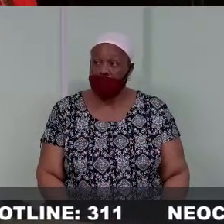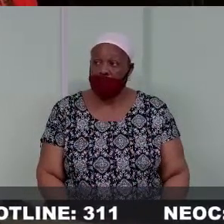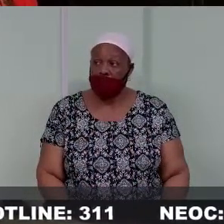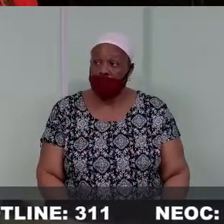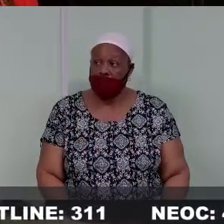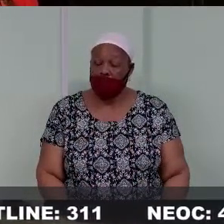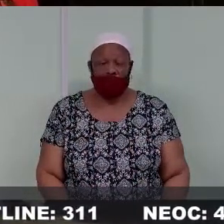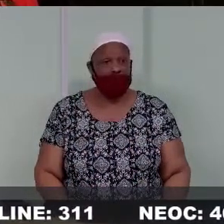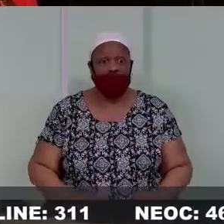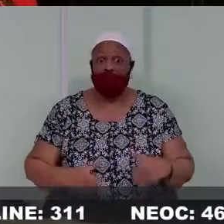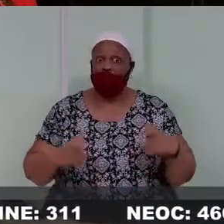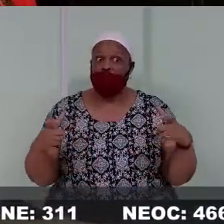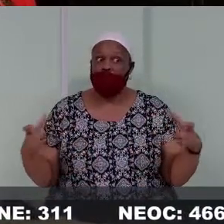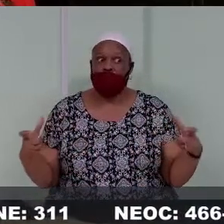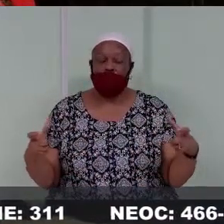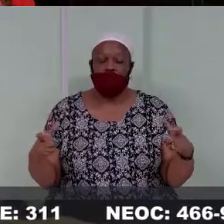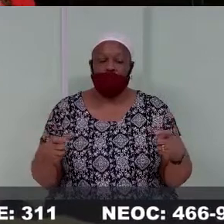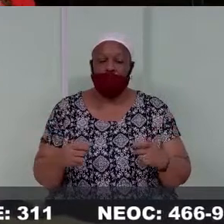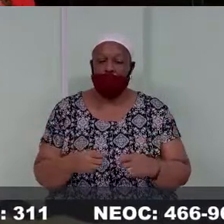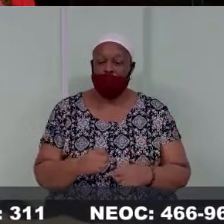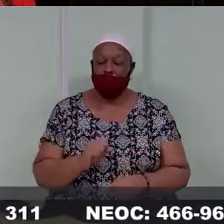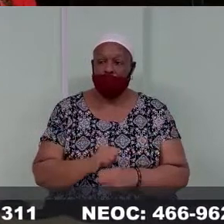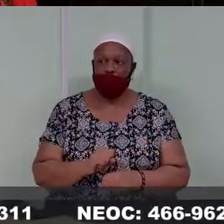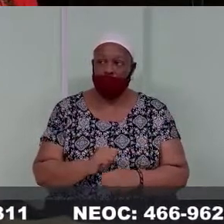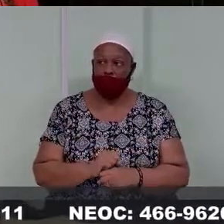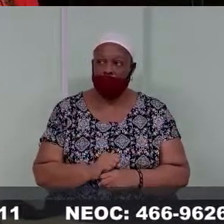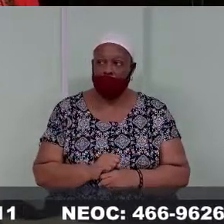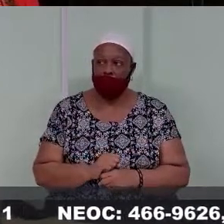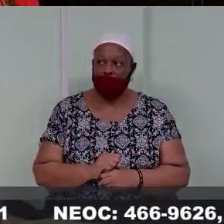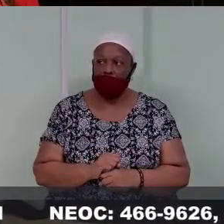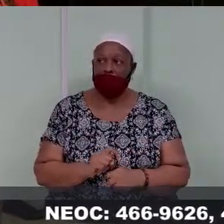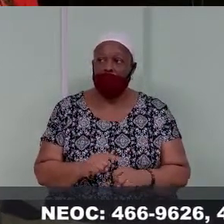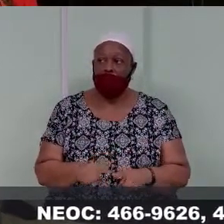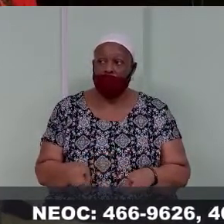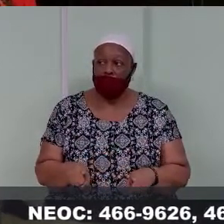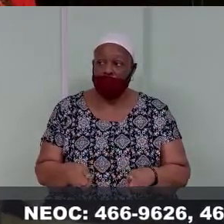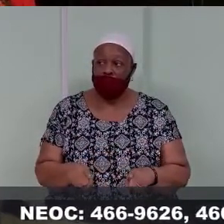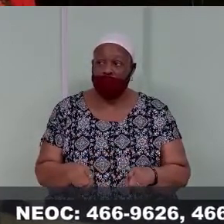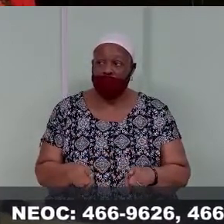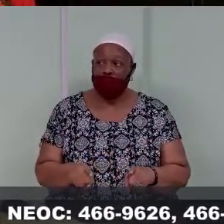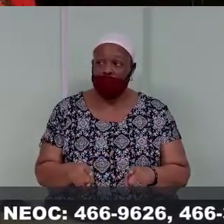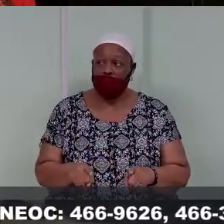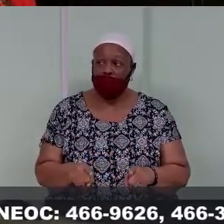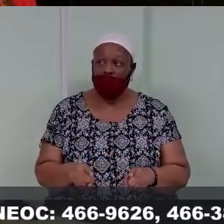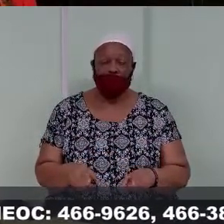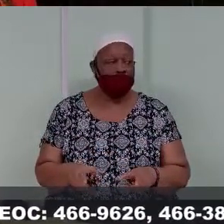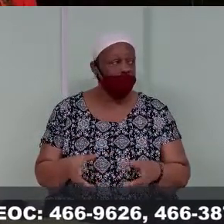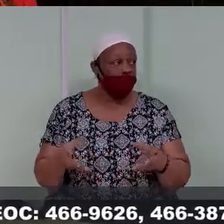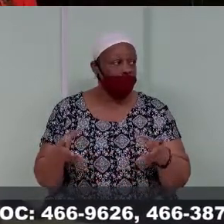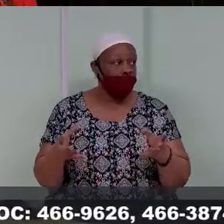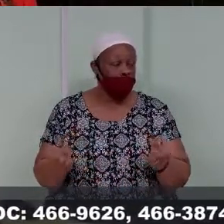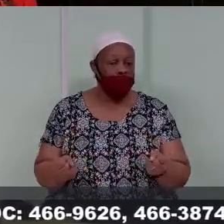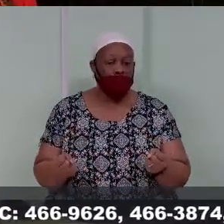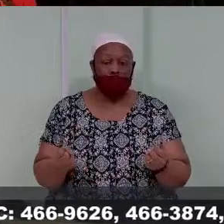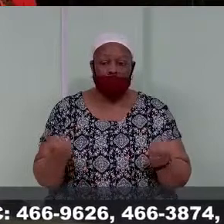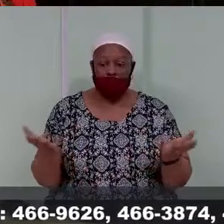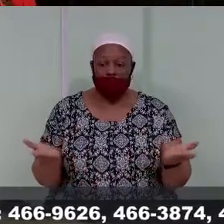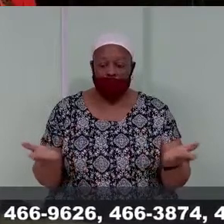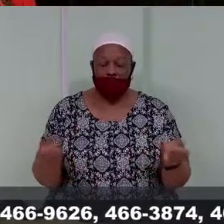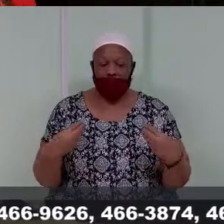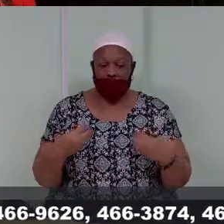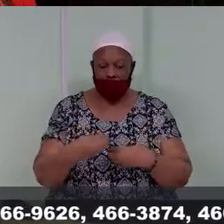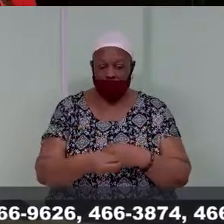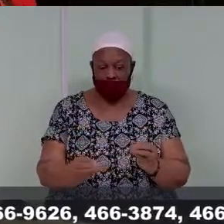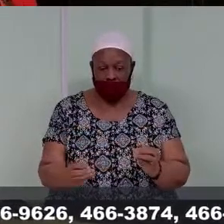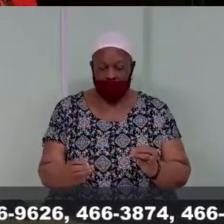It's a big challenge, but we would like NEMA to verify that there were actually 5,000 meals,